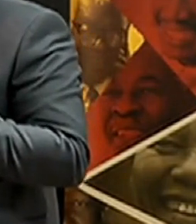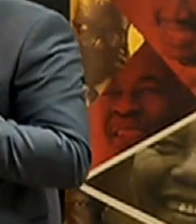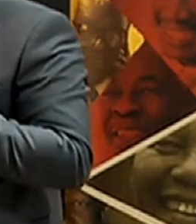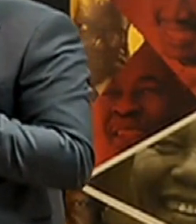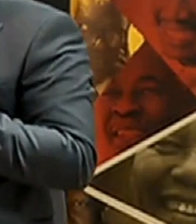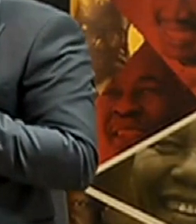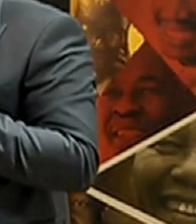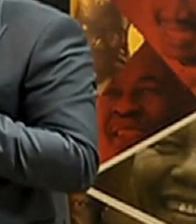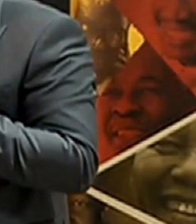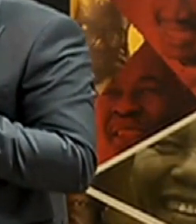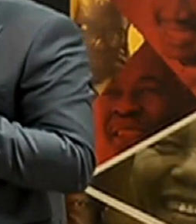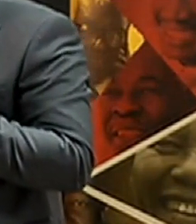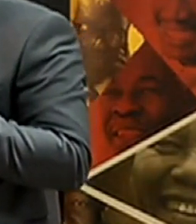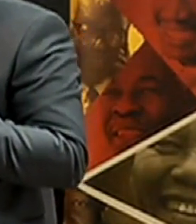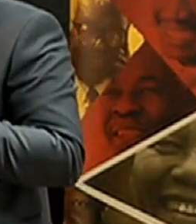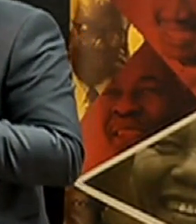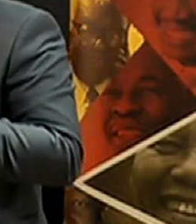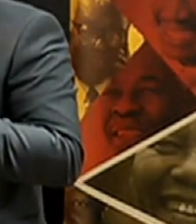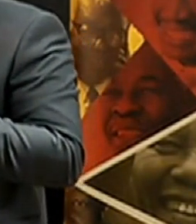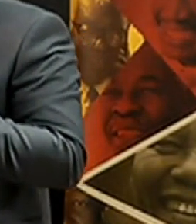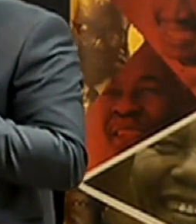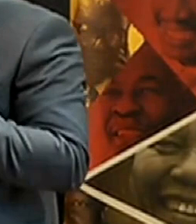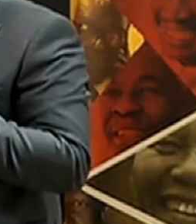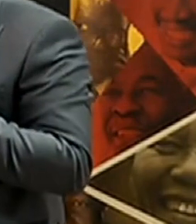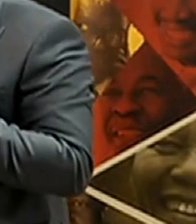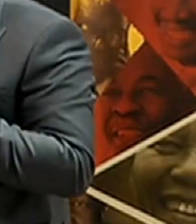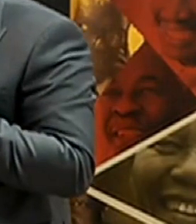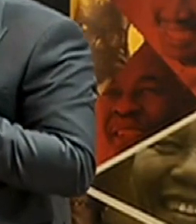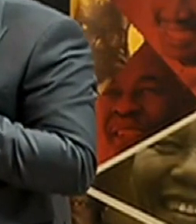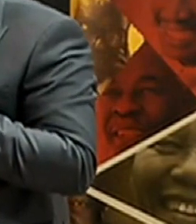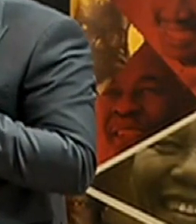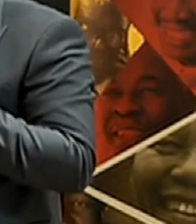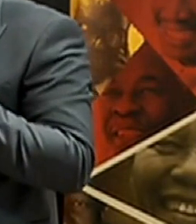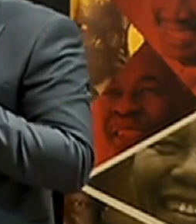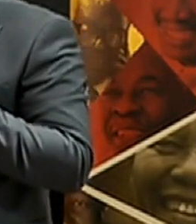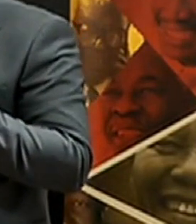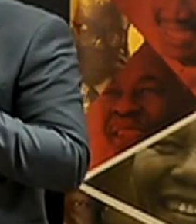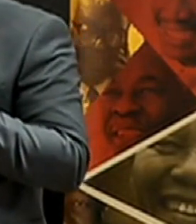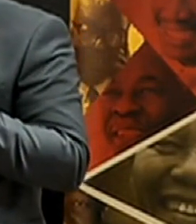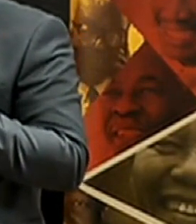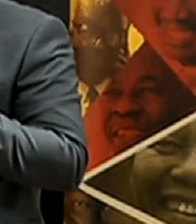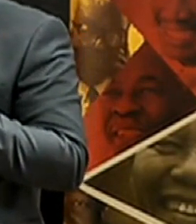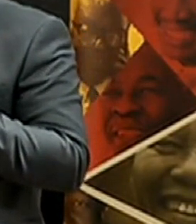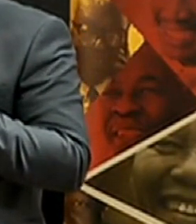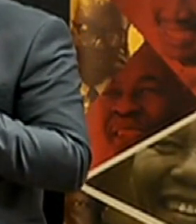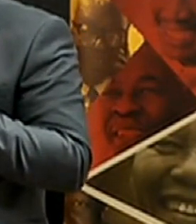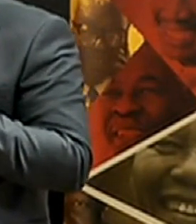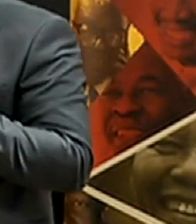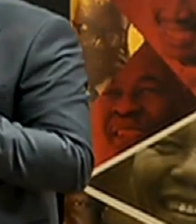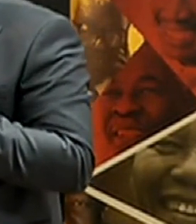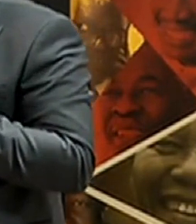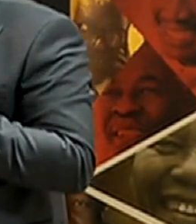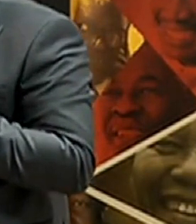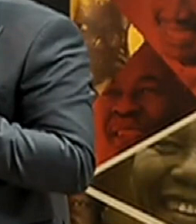collapsing. This we must do so that the health system is capable of providing quality health care to the people of our